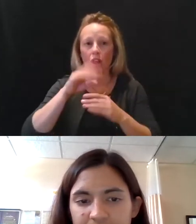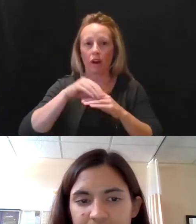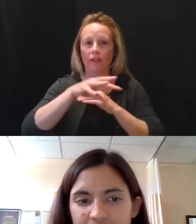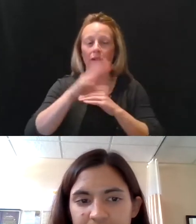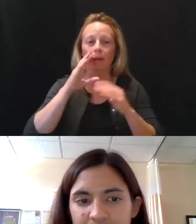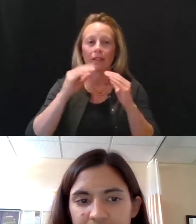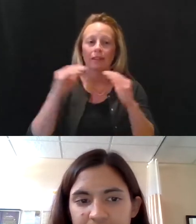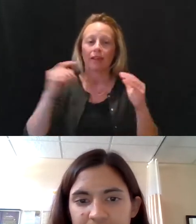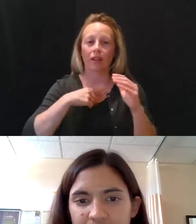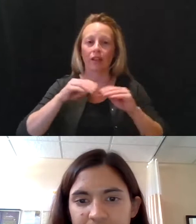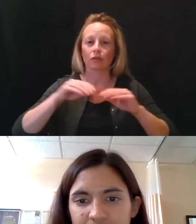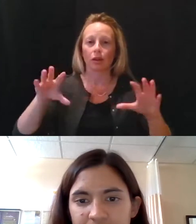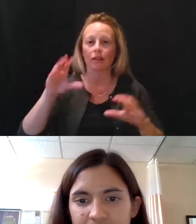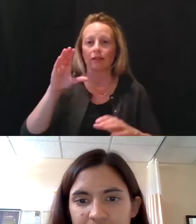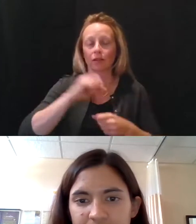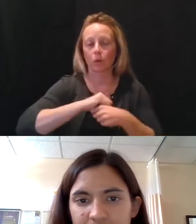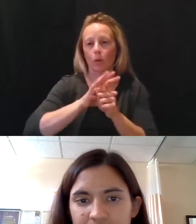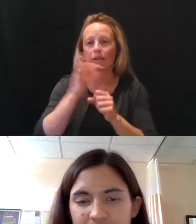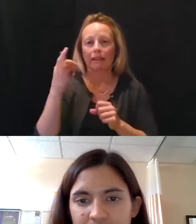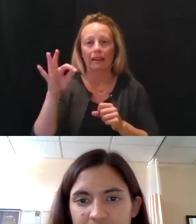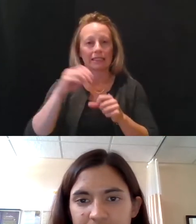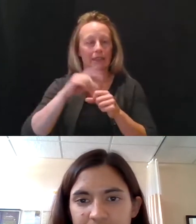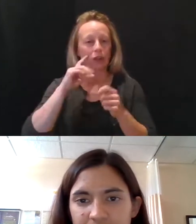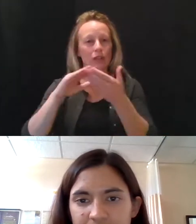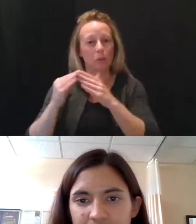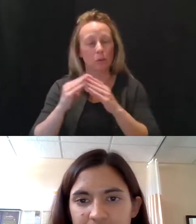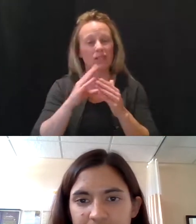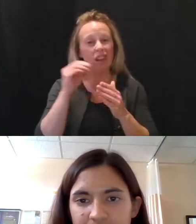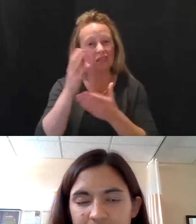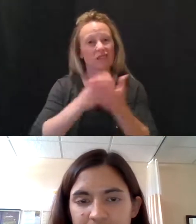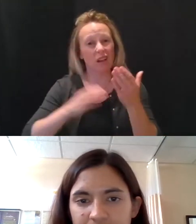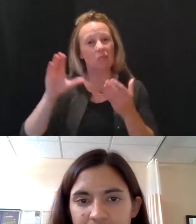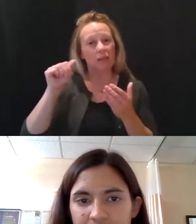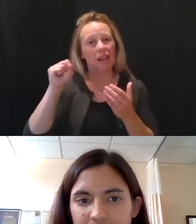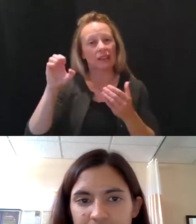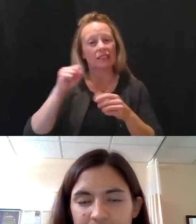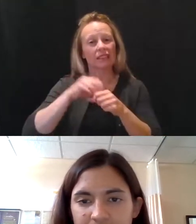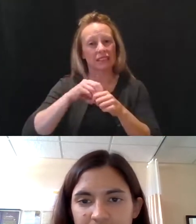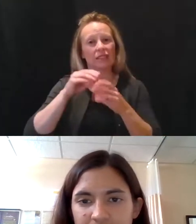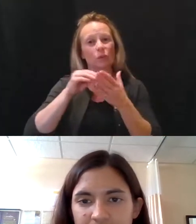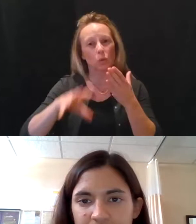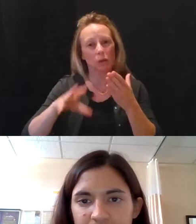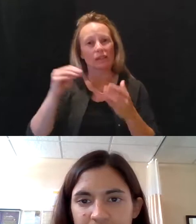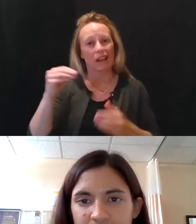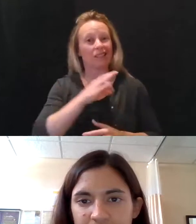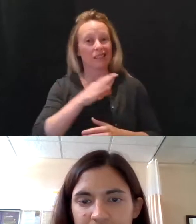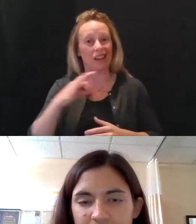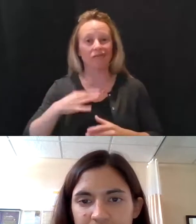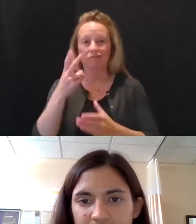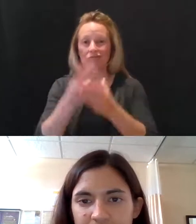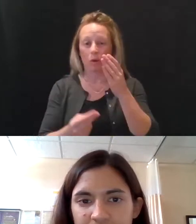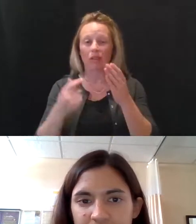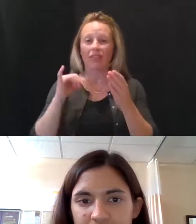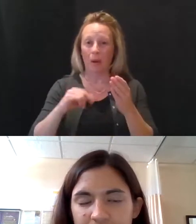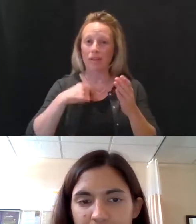of spread of COVID-19 in their communities and have had cases in students and staff. This was expected, and we've